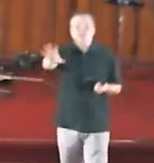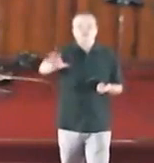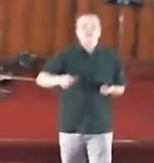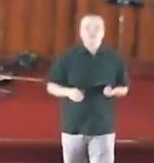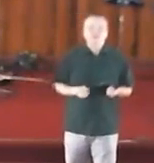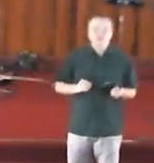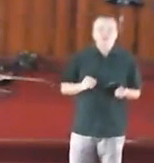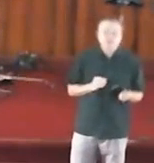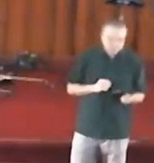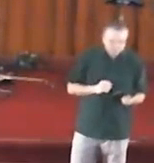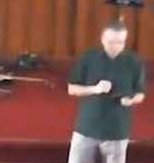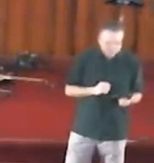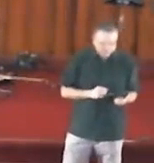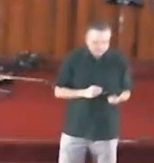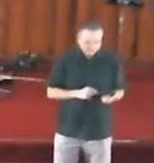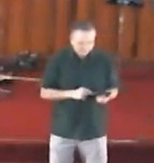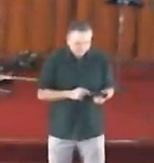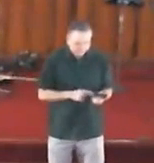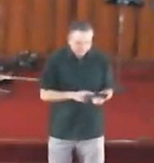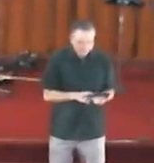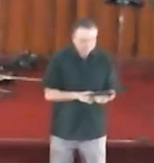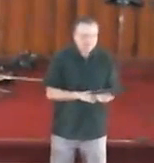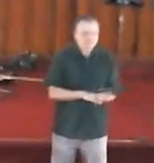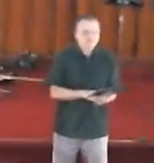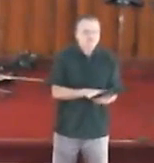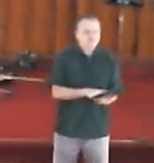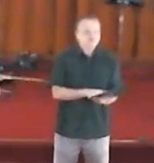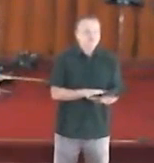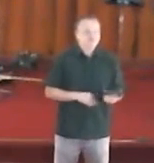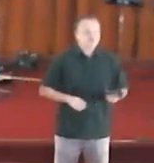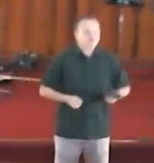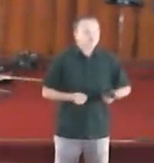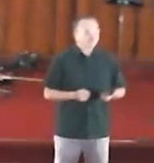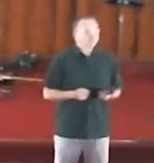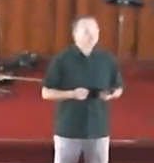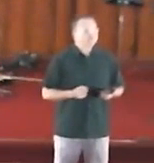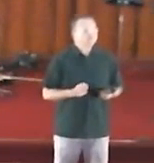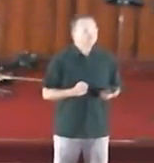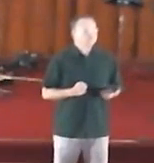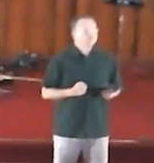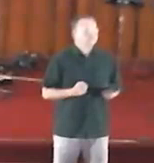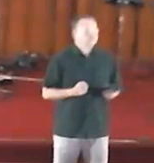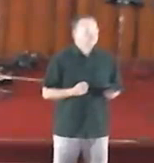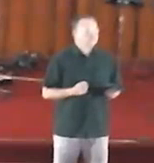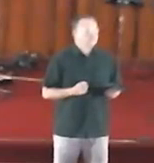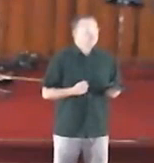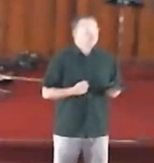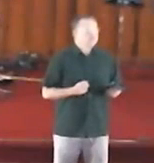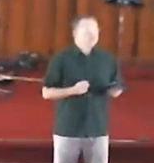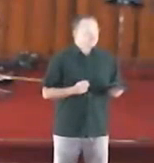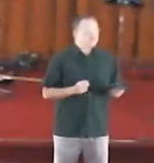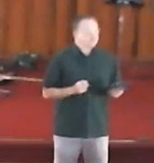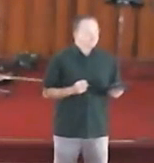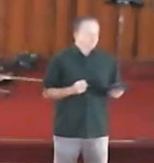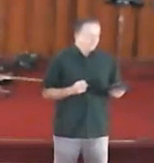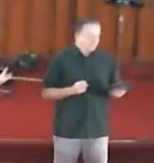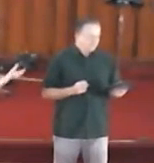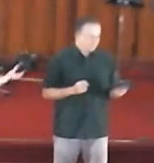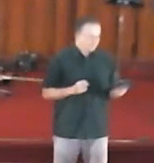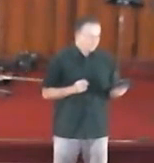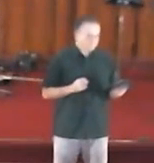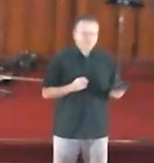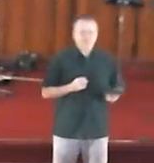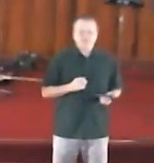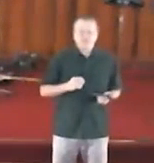otros conozcan a Dios. Firstly, there's an inner transformation, but then secondly, there's an external demonstration of power